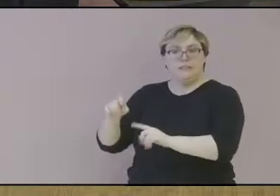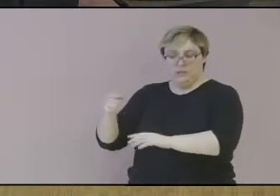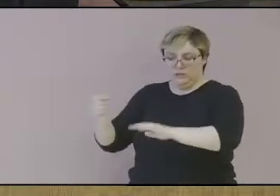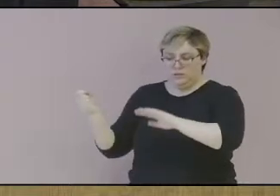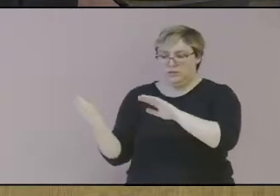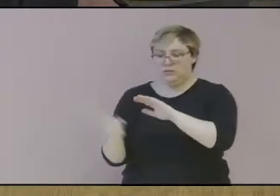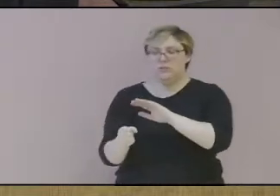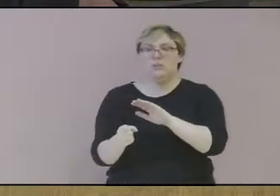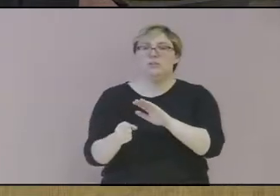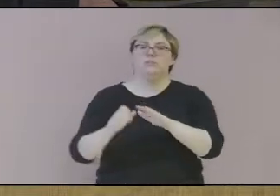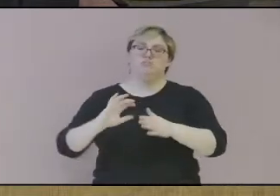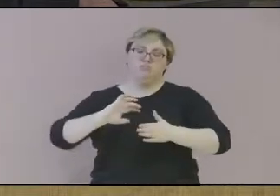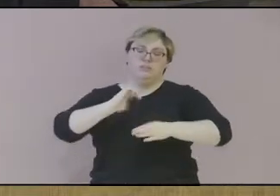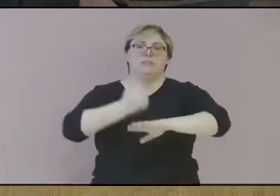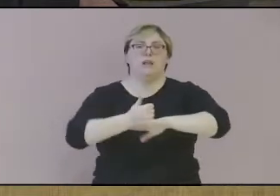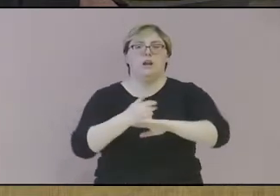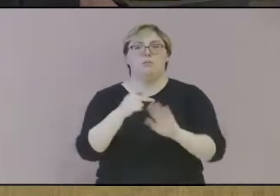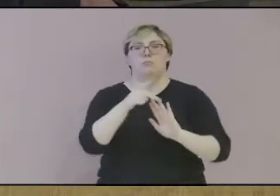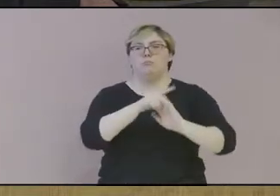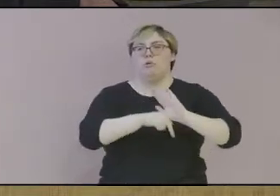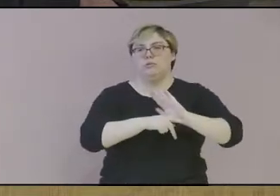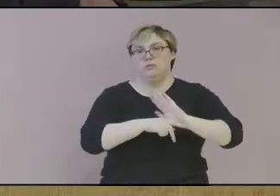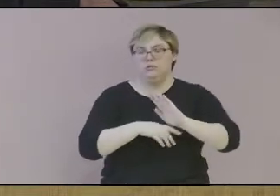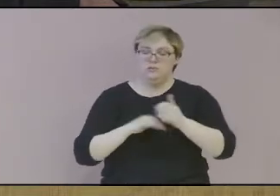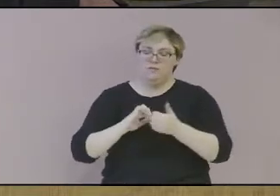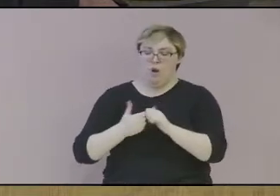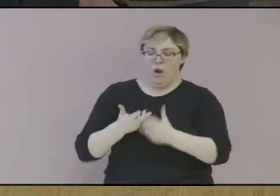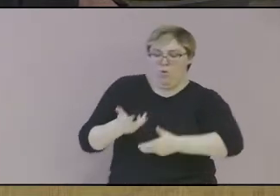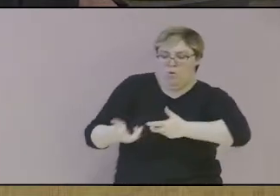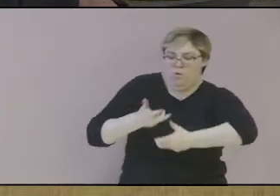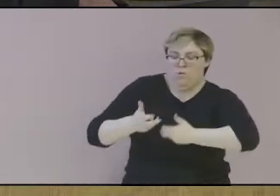going to happen? So I think